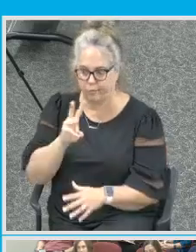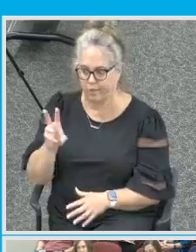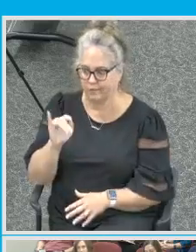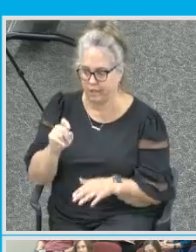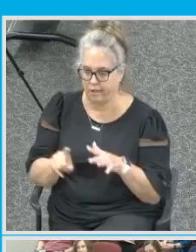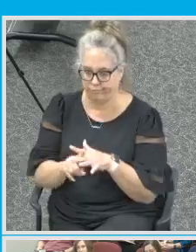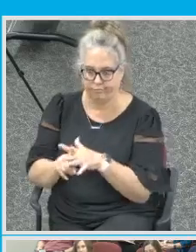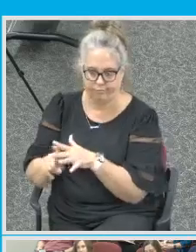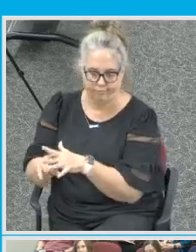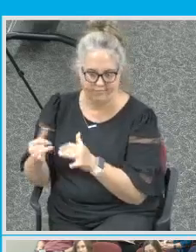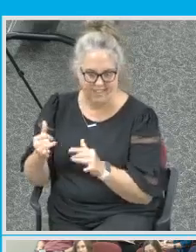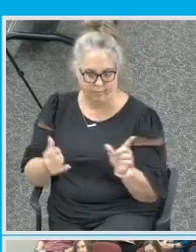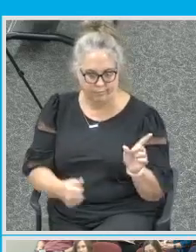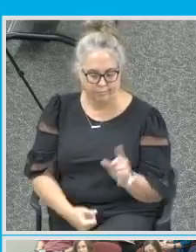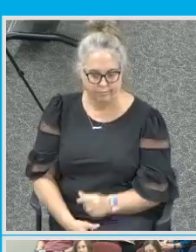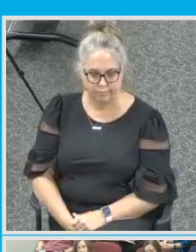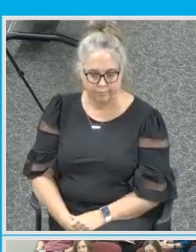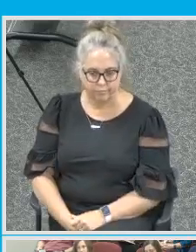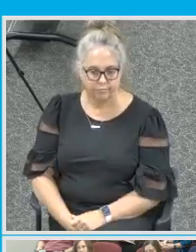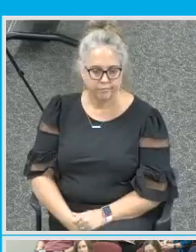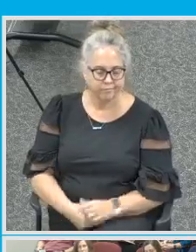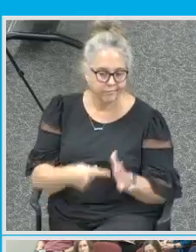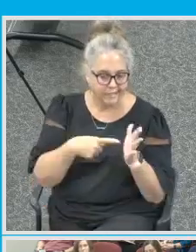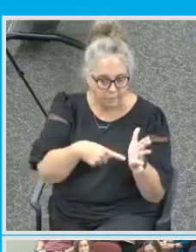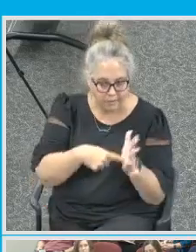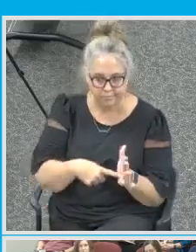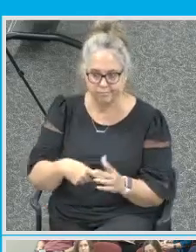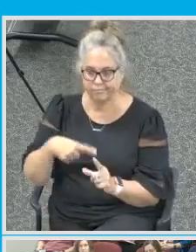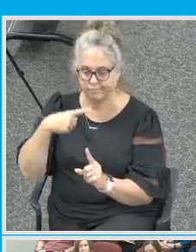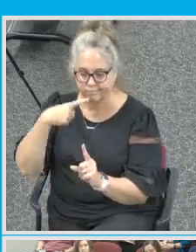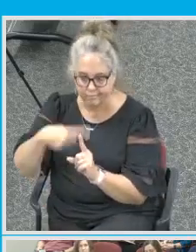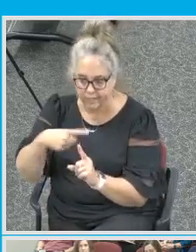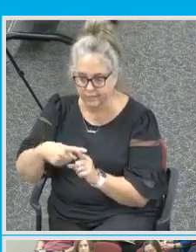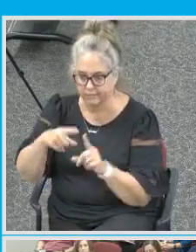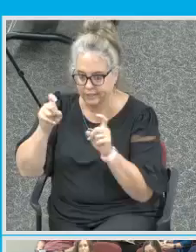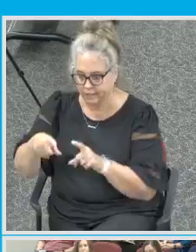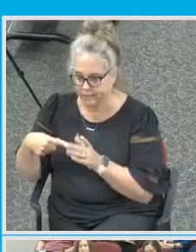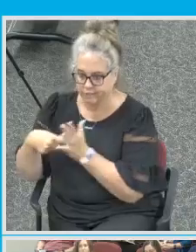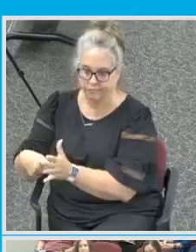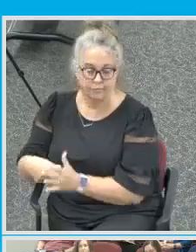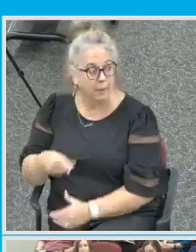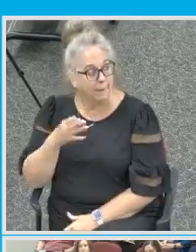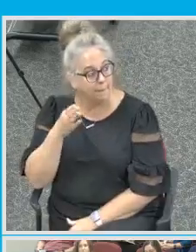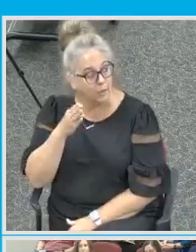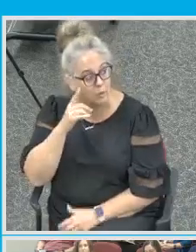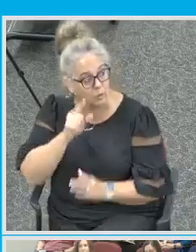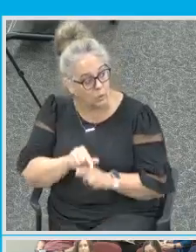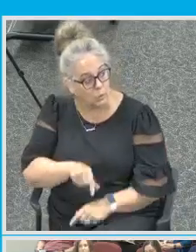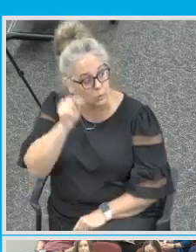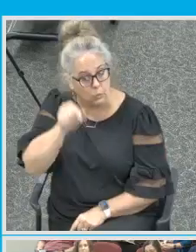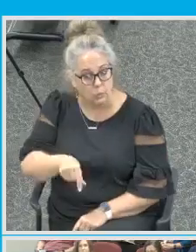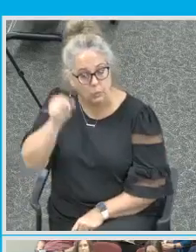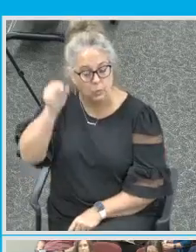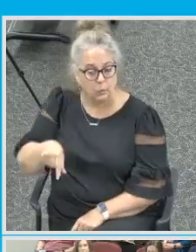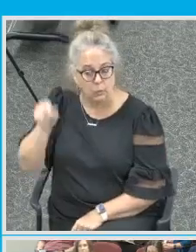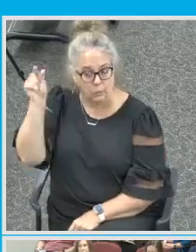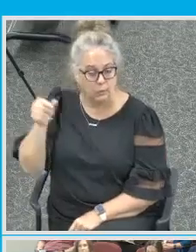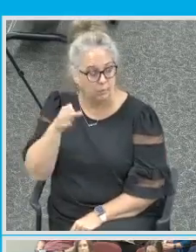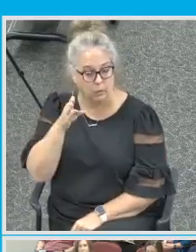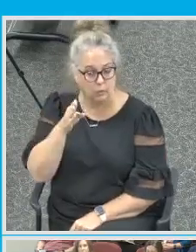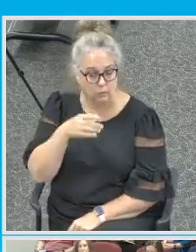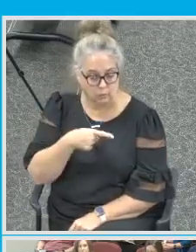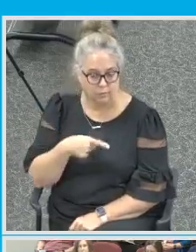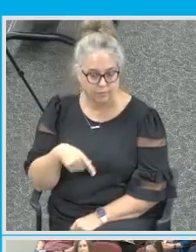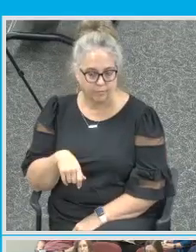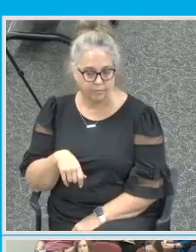a reliable positive West Nile test. And then the blue bars are the historical average of number